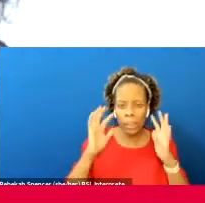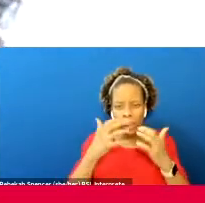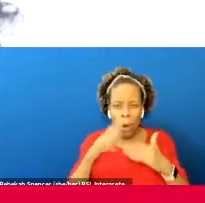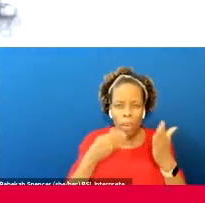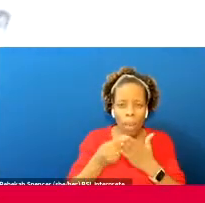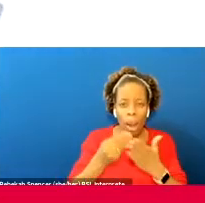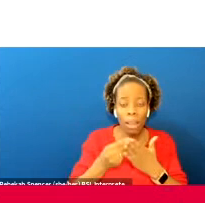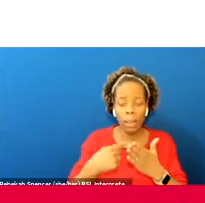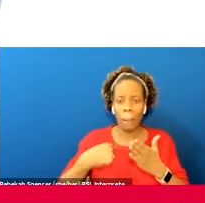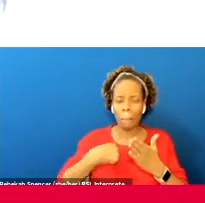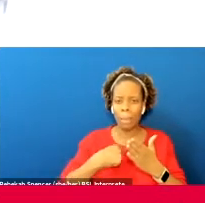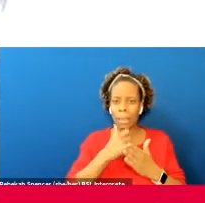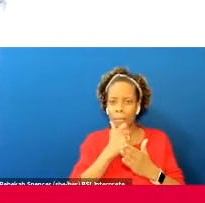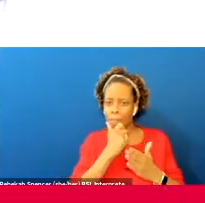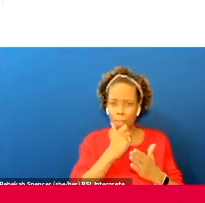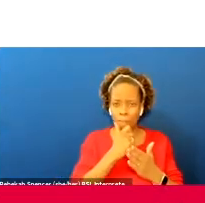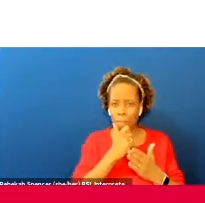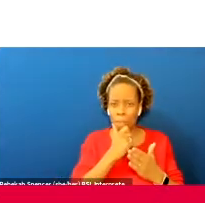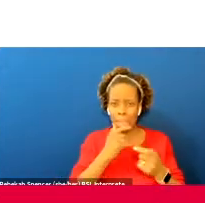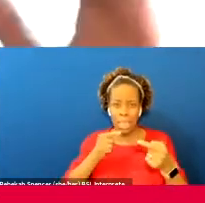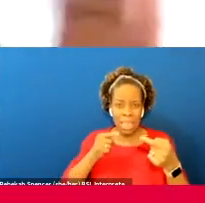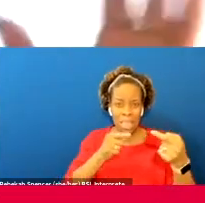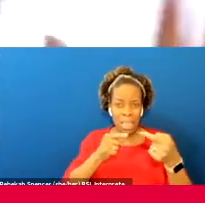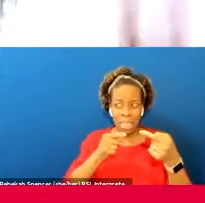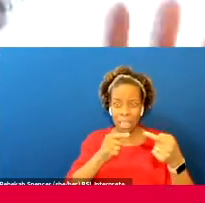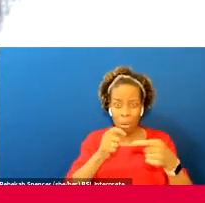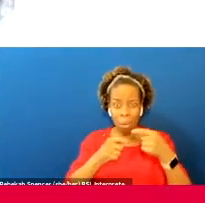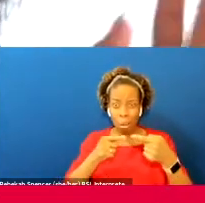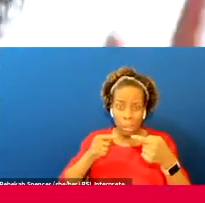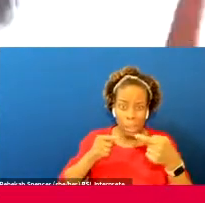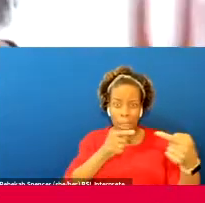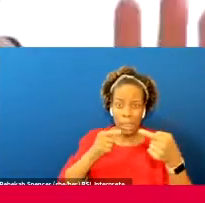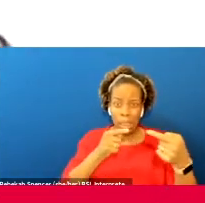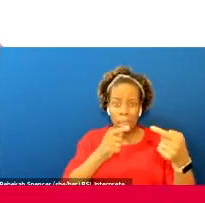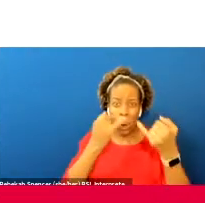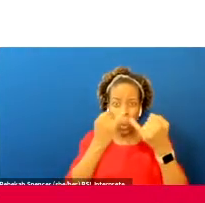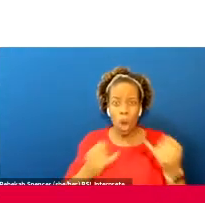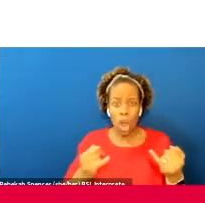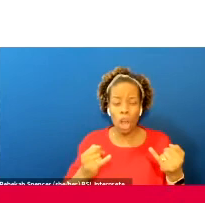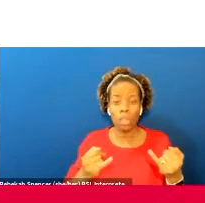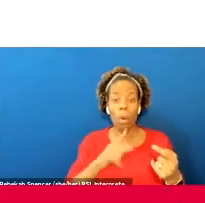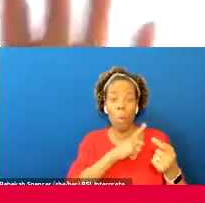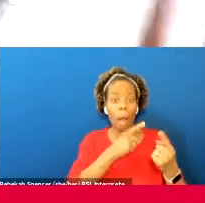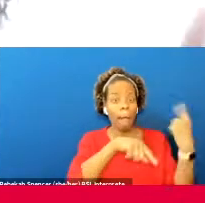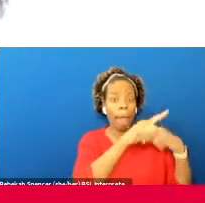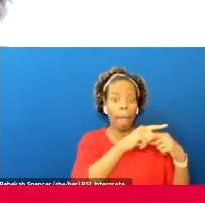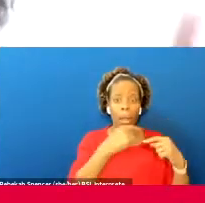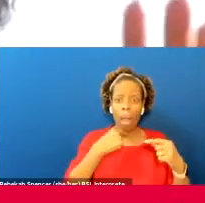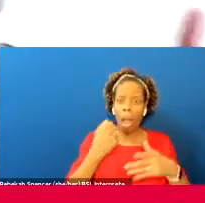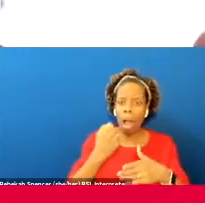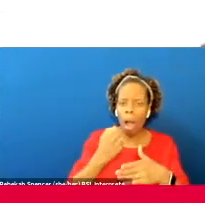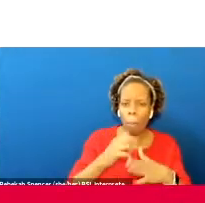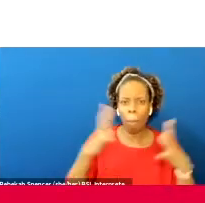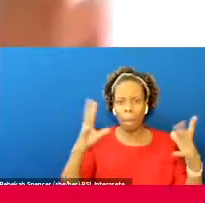the resistance that we face is just going to grow stronger because of the whole now's not the time for radical big change. And think of all the people you're